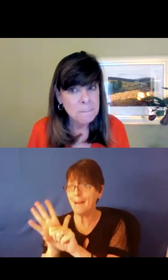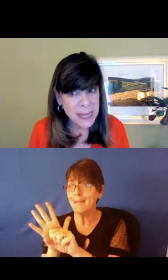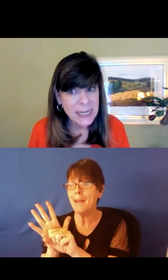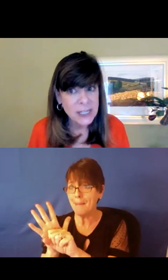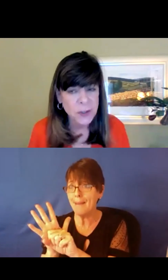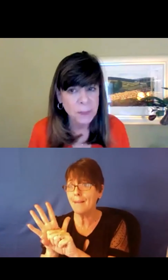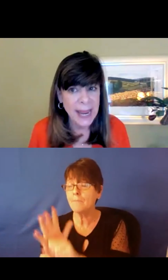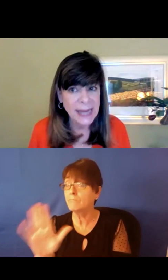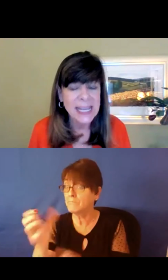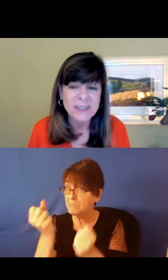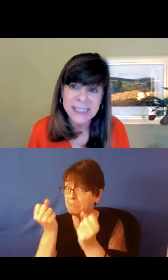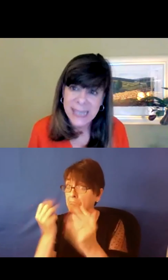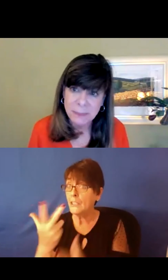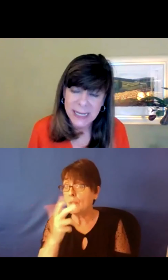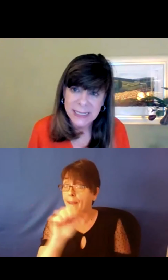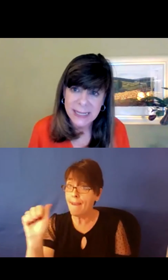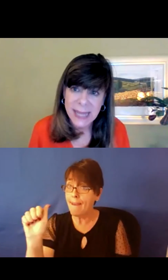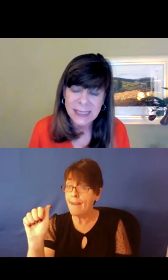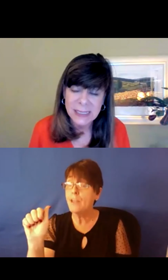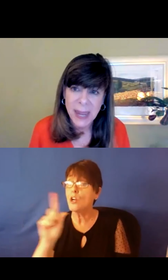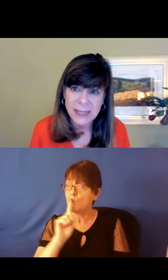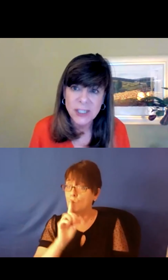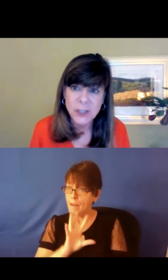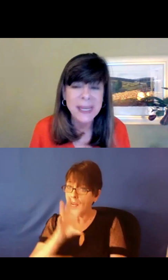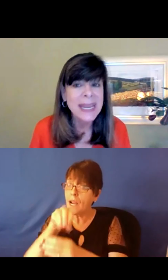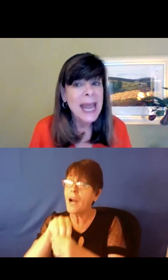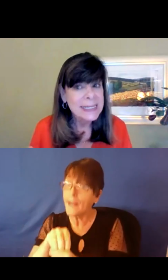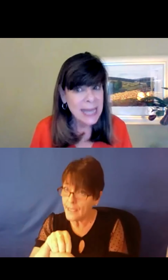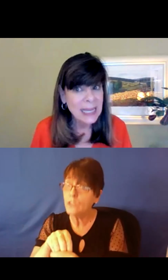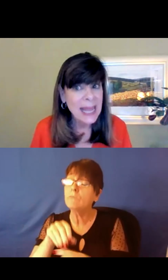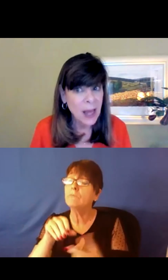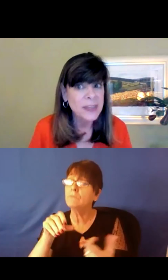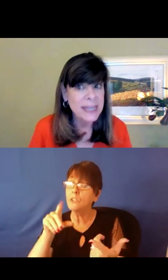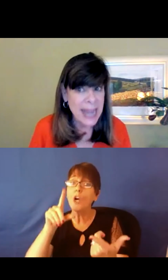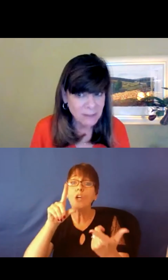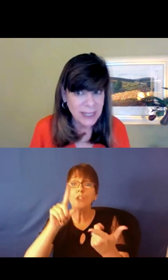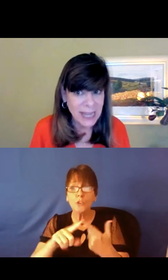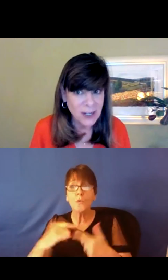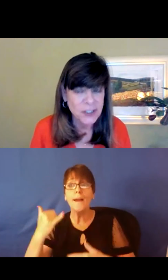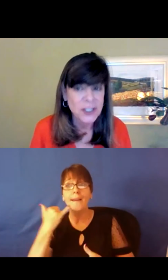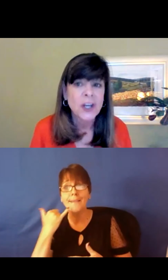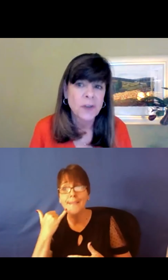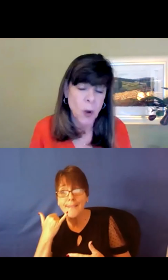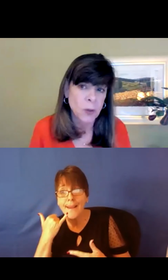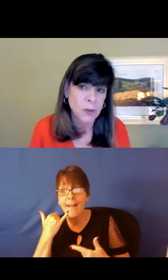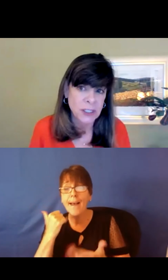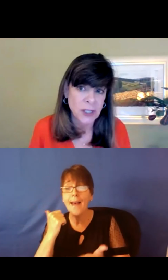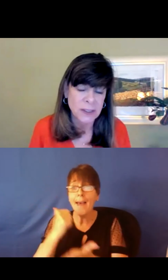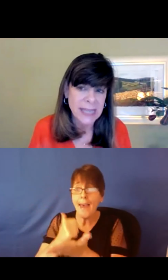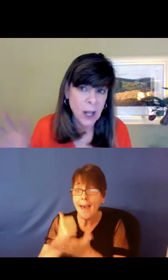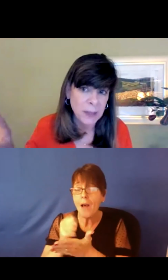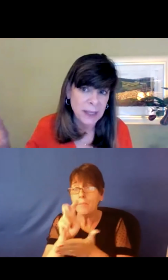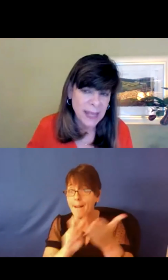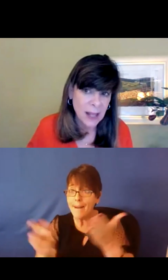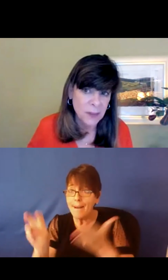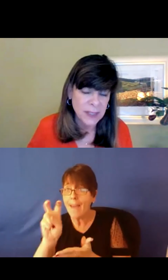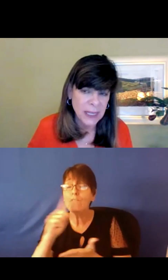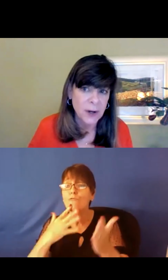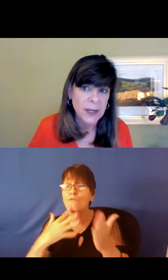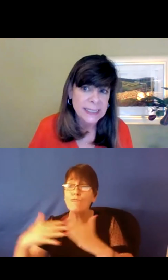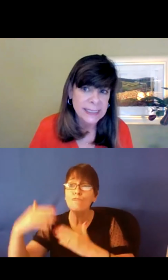and many AAAs have stepped into that space to be telehealth navigators for older adults, helping